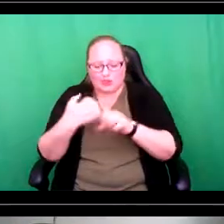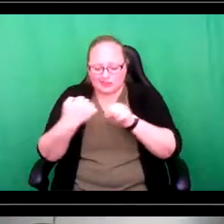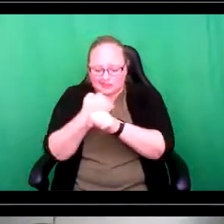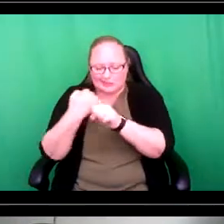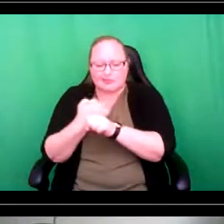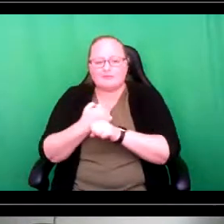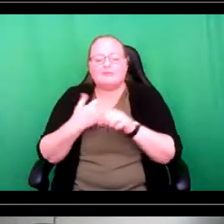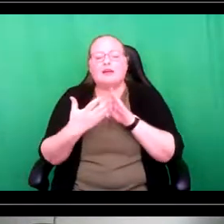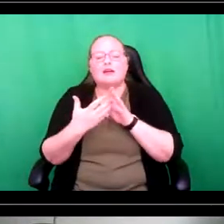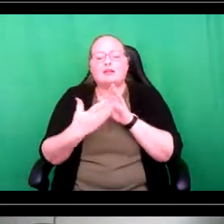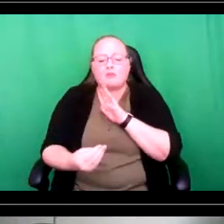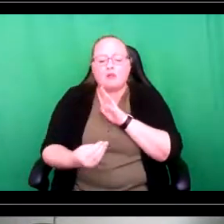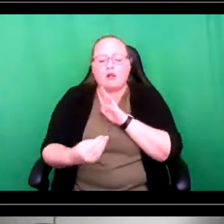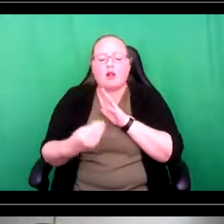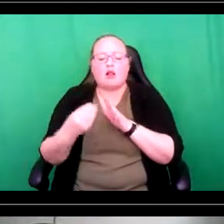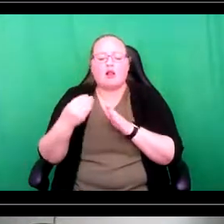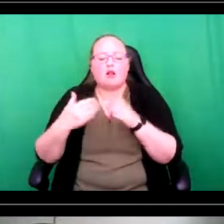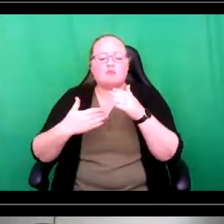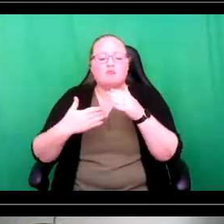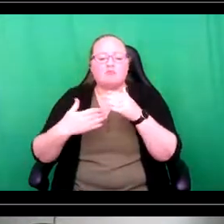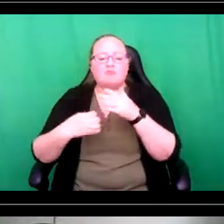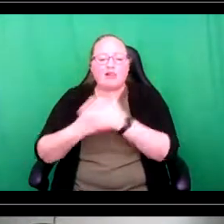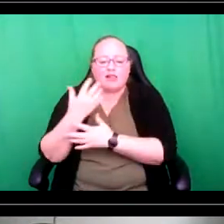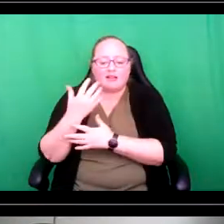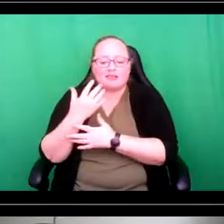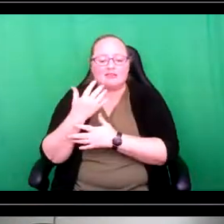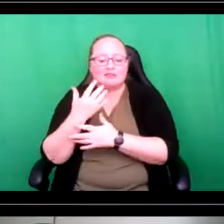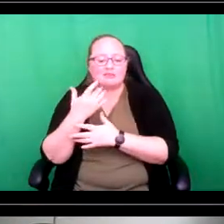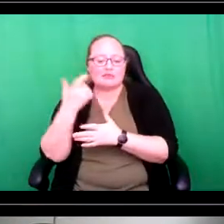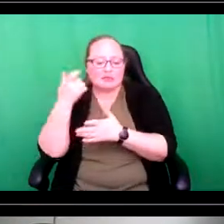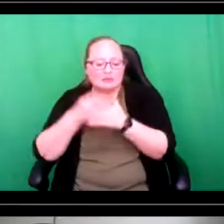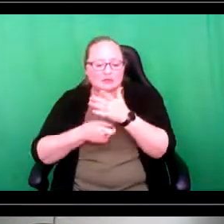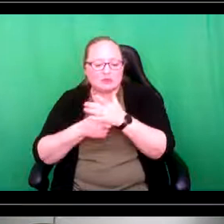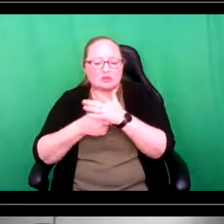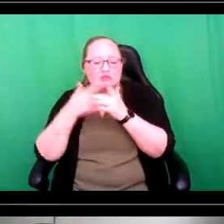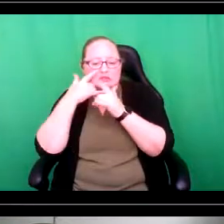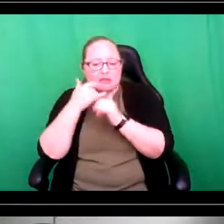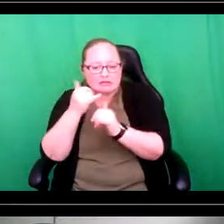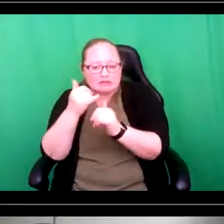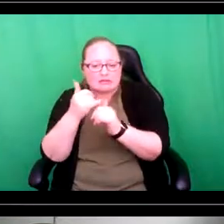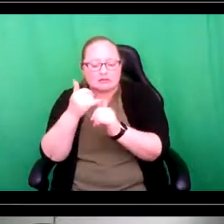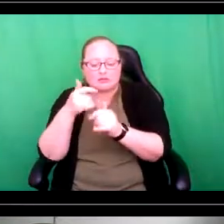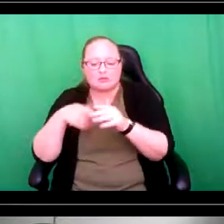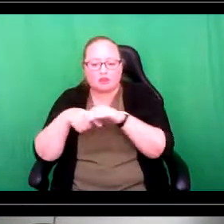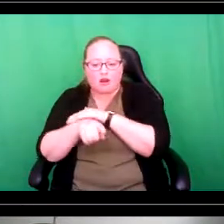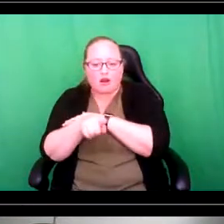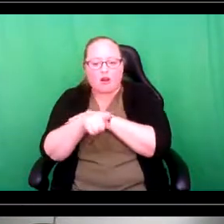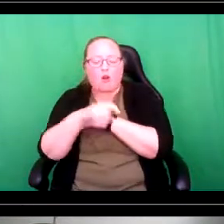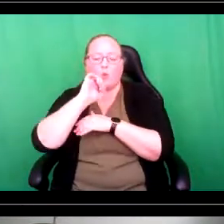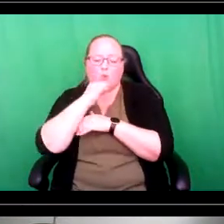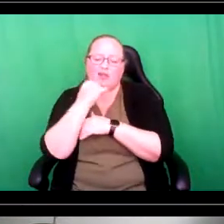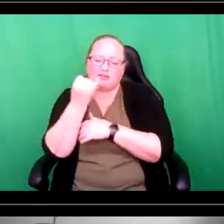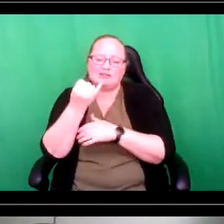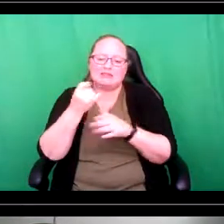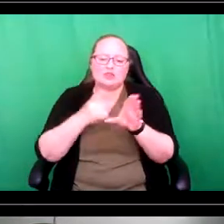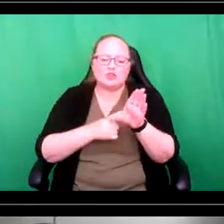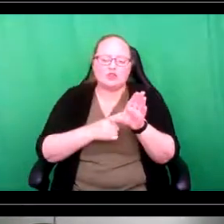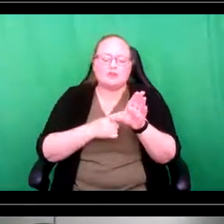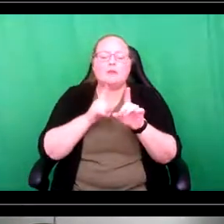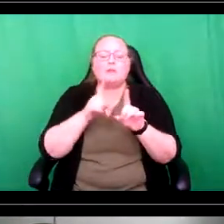tunnel is programmed to take approximately 6 years, whilst if you look at the construction of the Tilbury